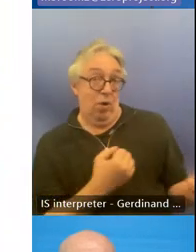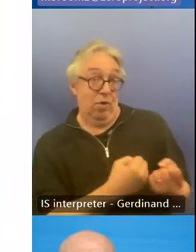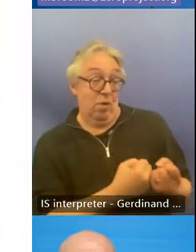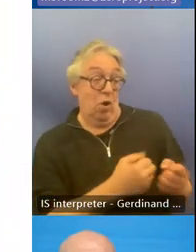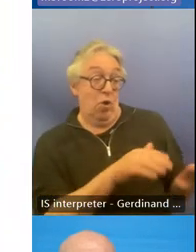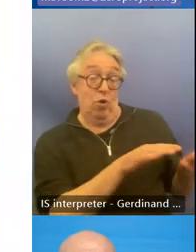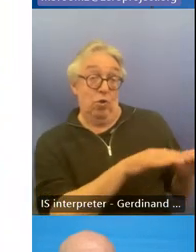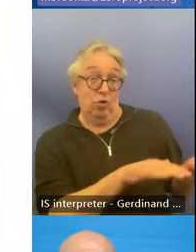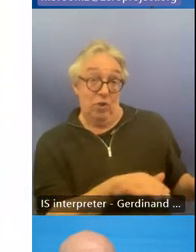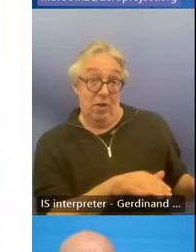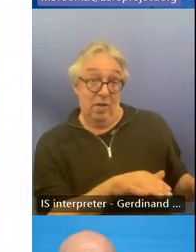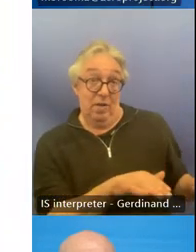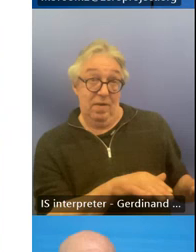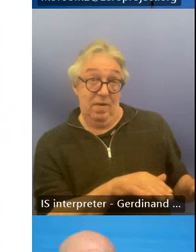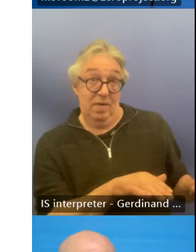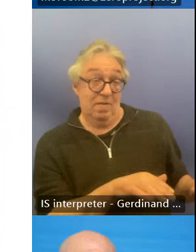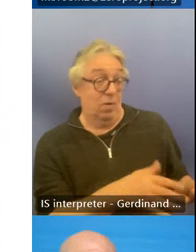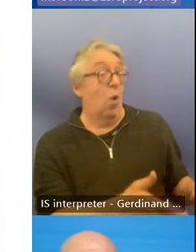succeed, and